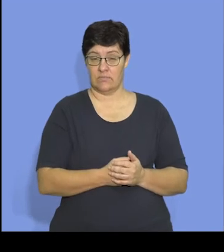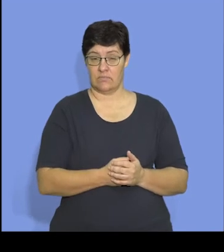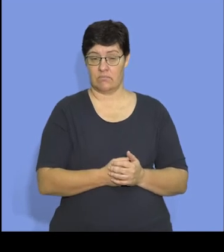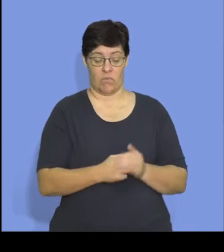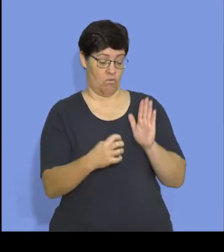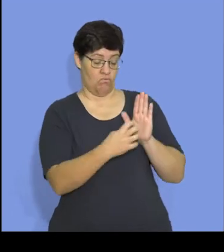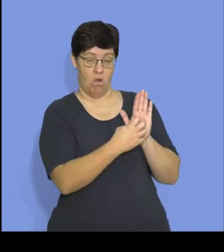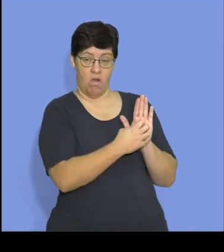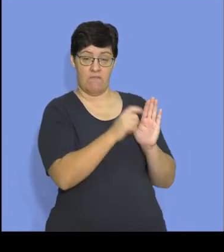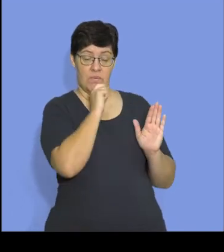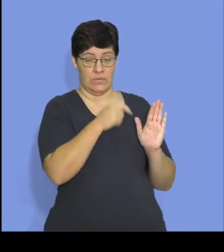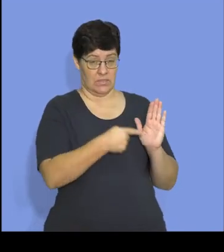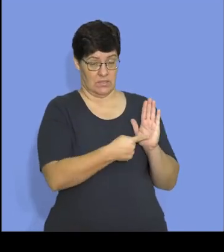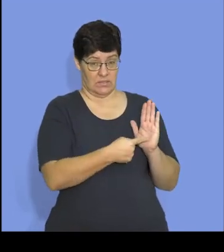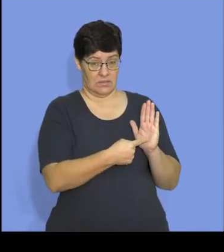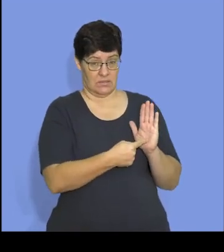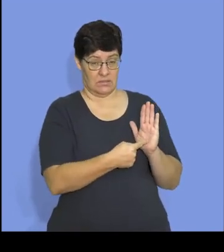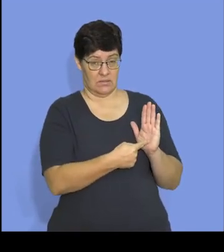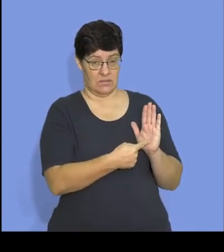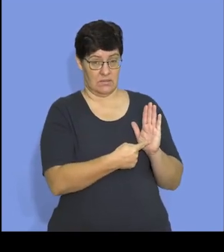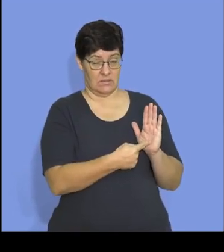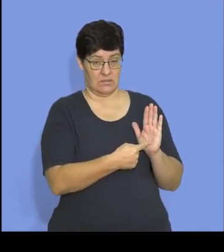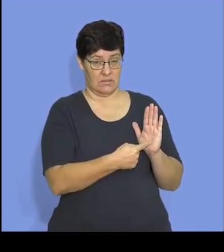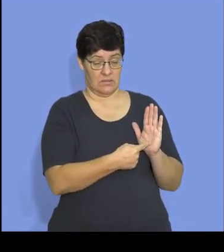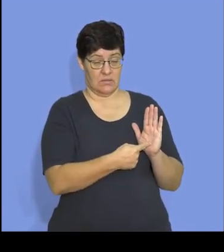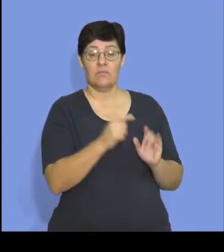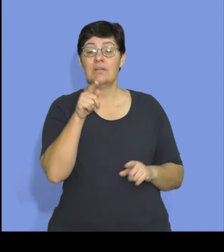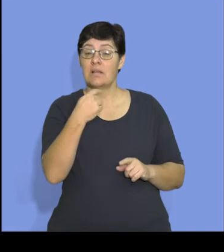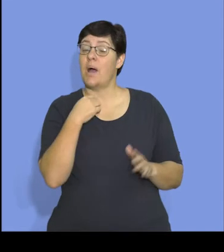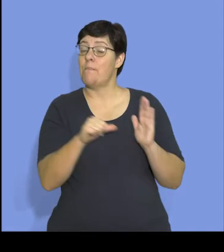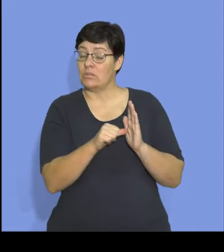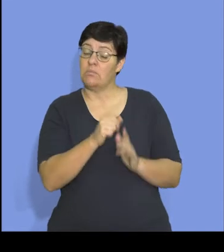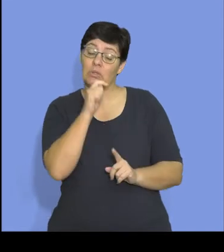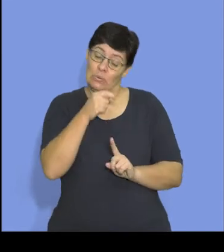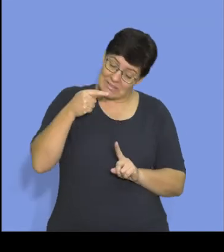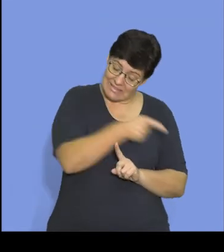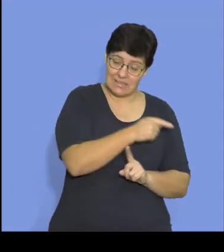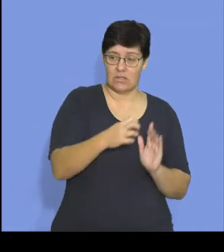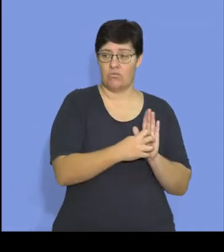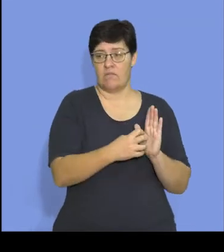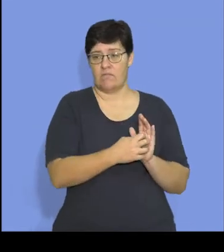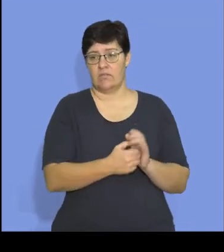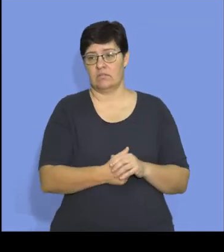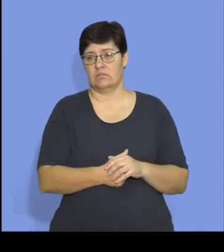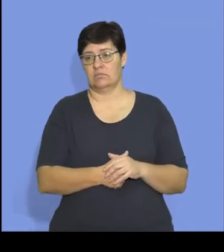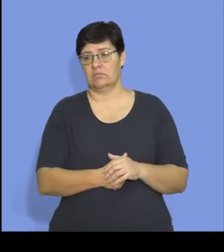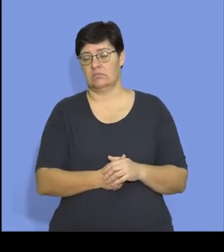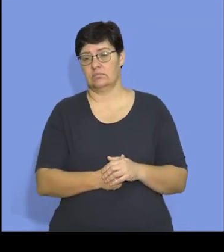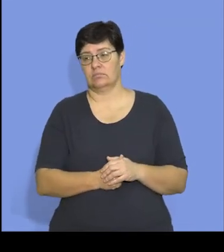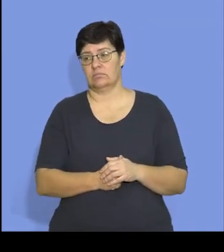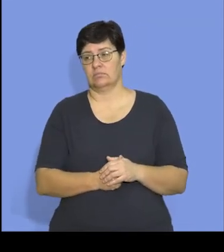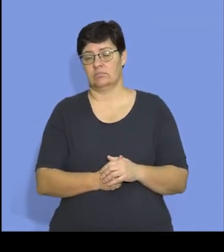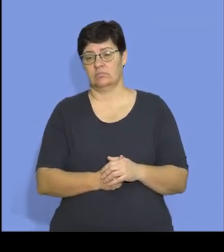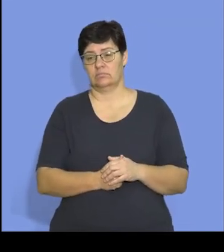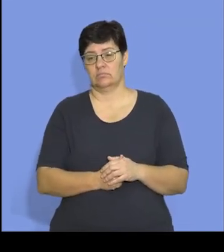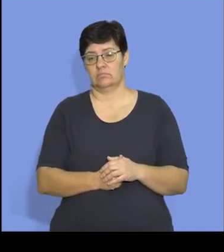graph, very important term, use the graph. Maybe I should have a pen. Use the